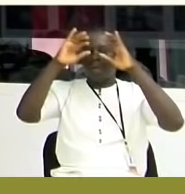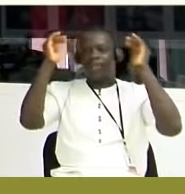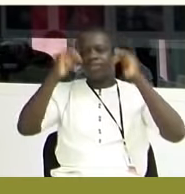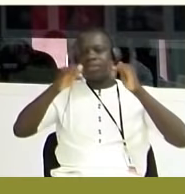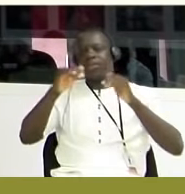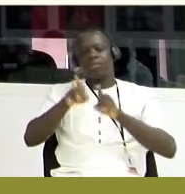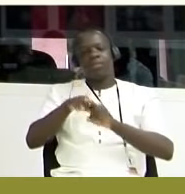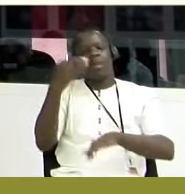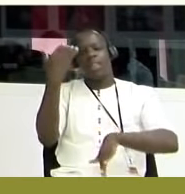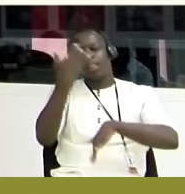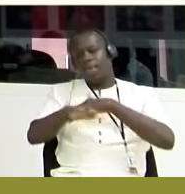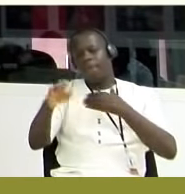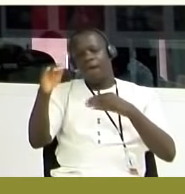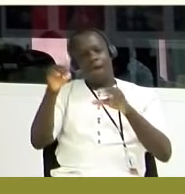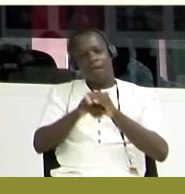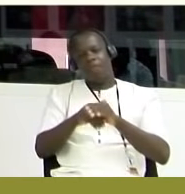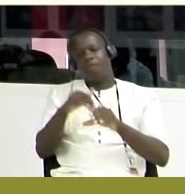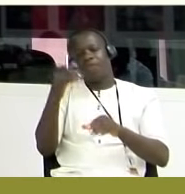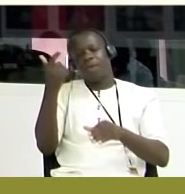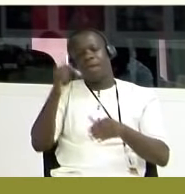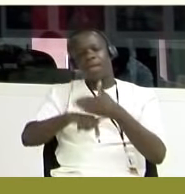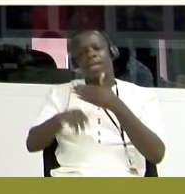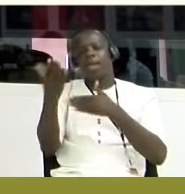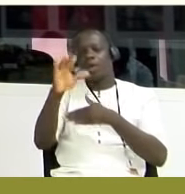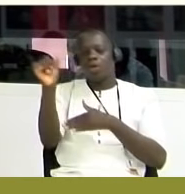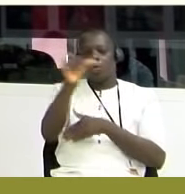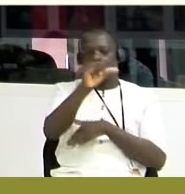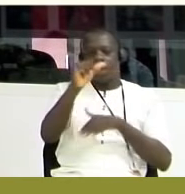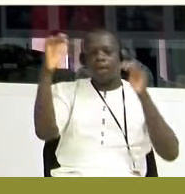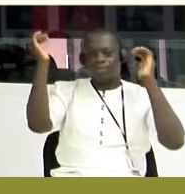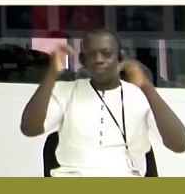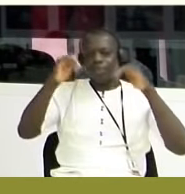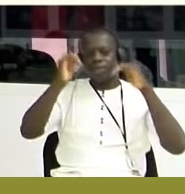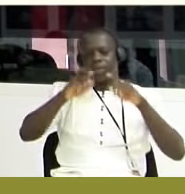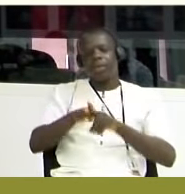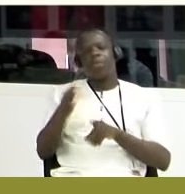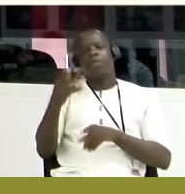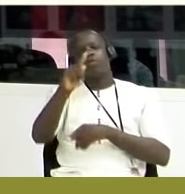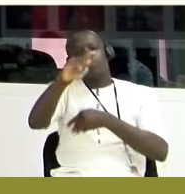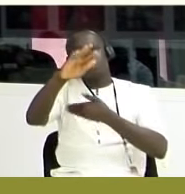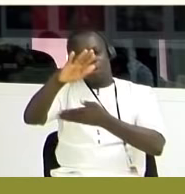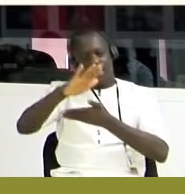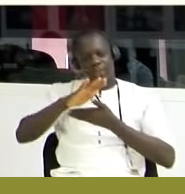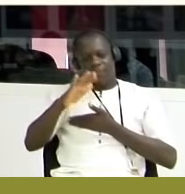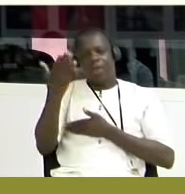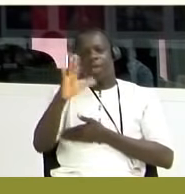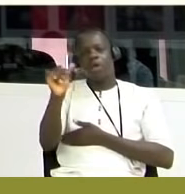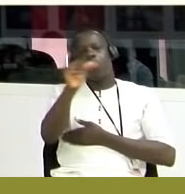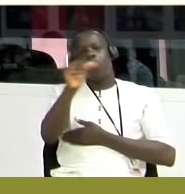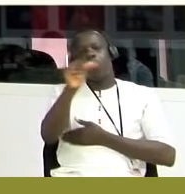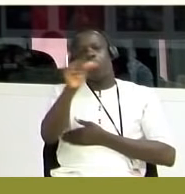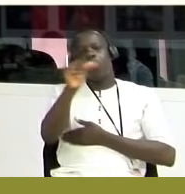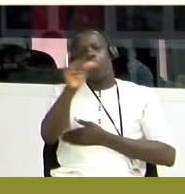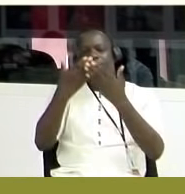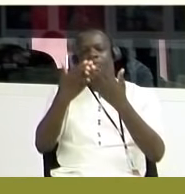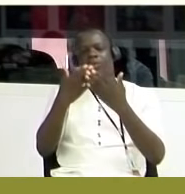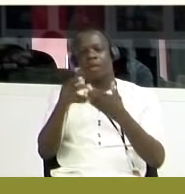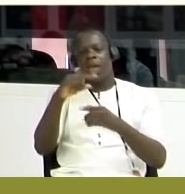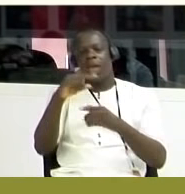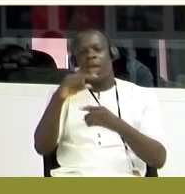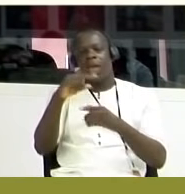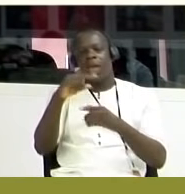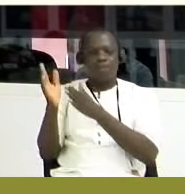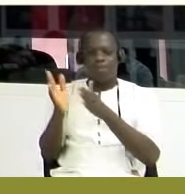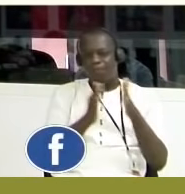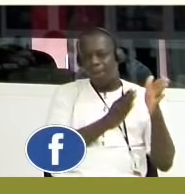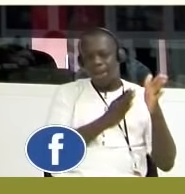Did you receive any information concerning the planned demonstrations? And I'm referring to the